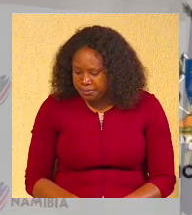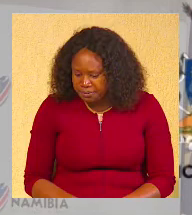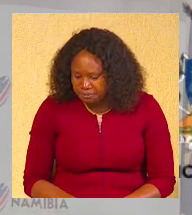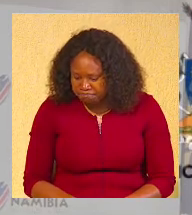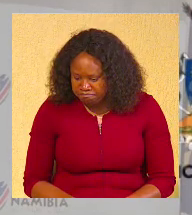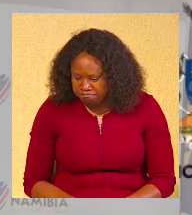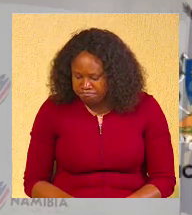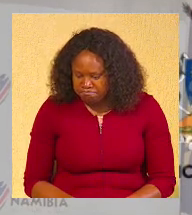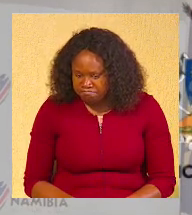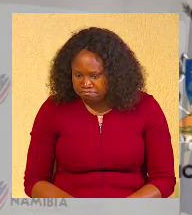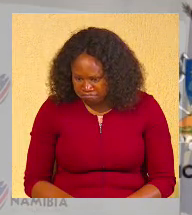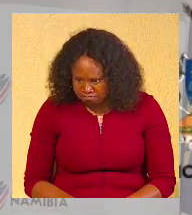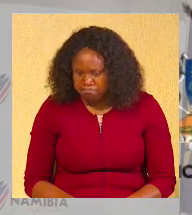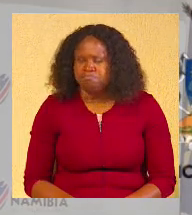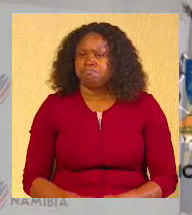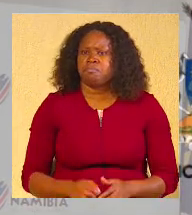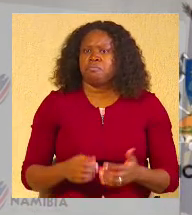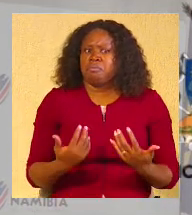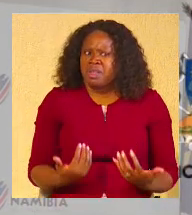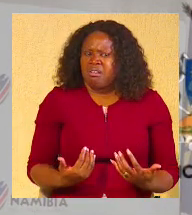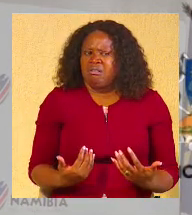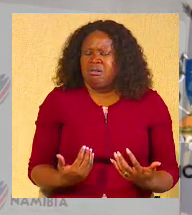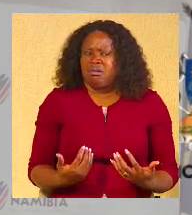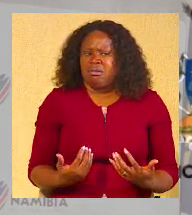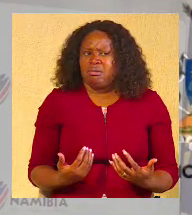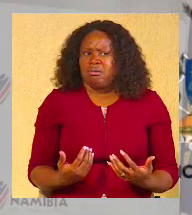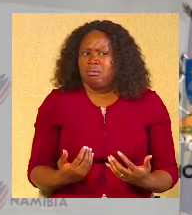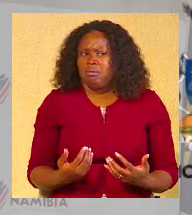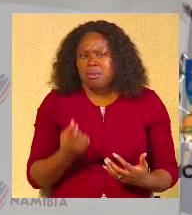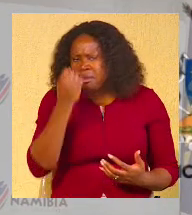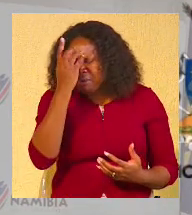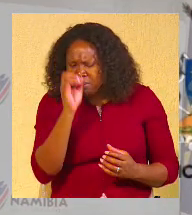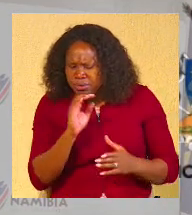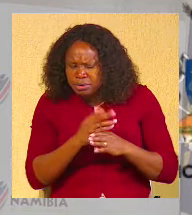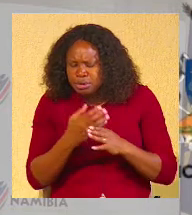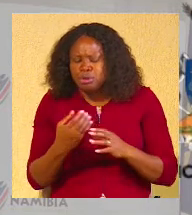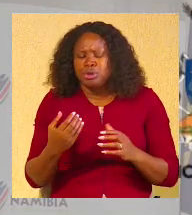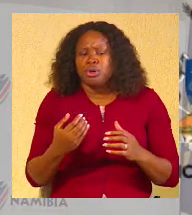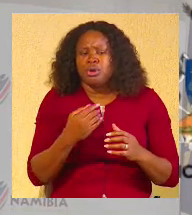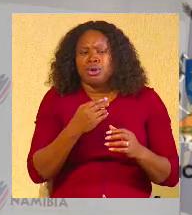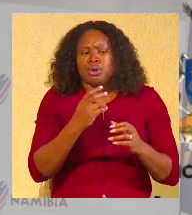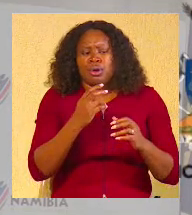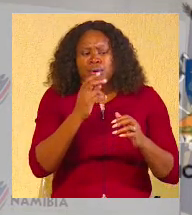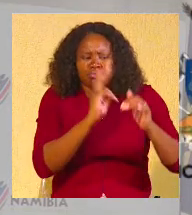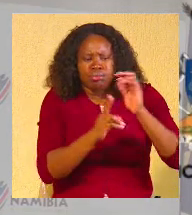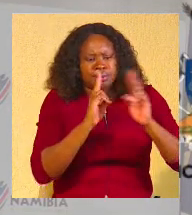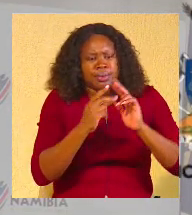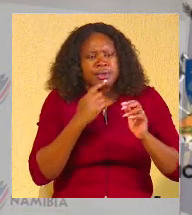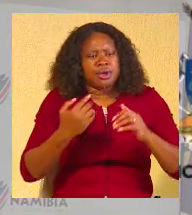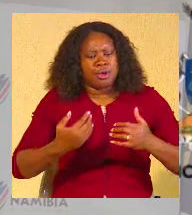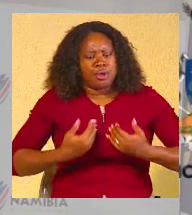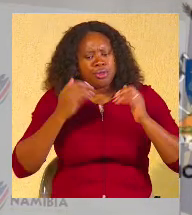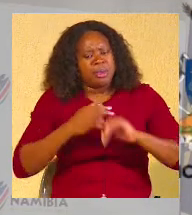says that the youth must come up with idea or like some initiatives to do something in their community, like